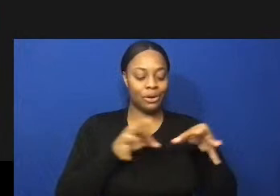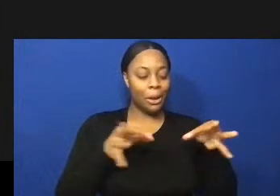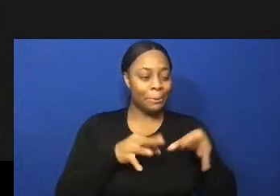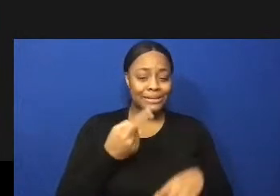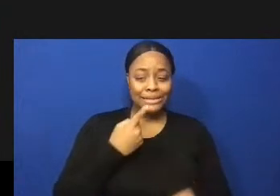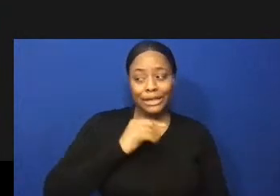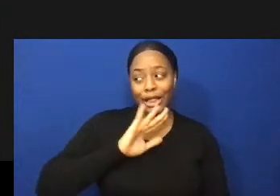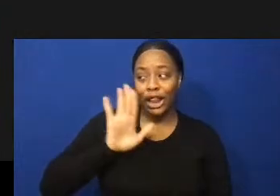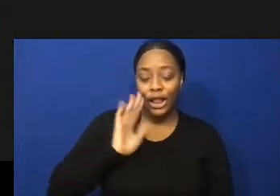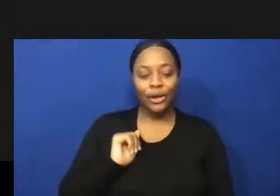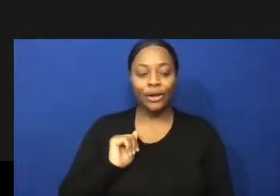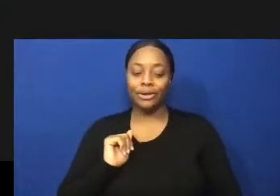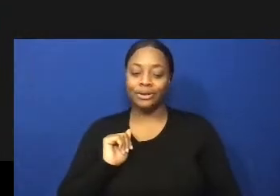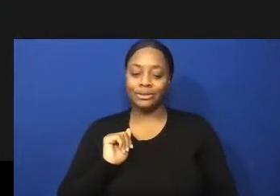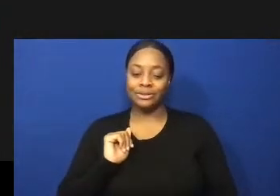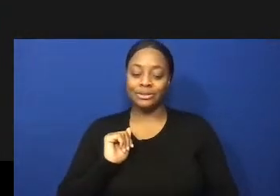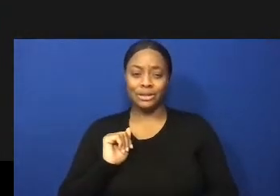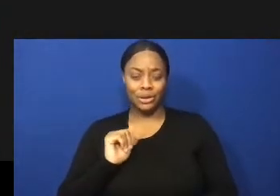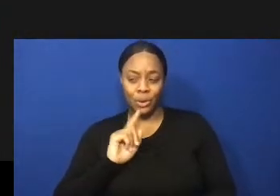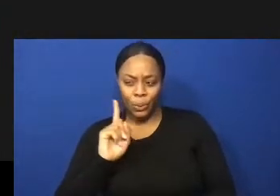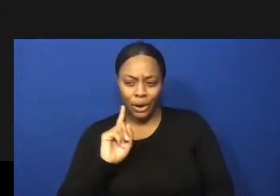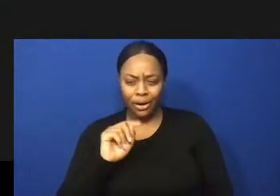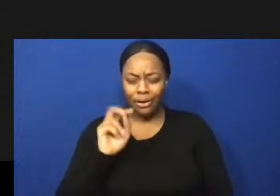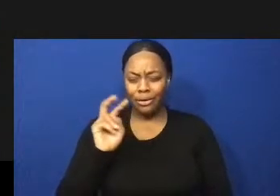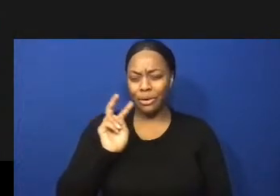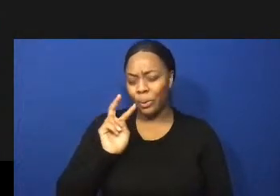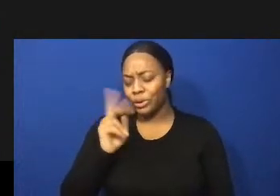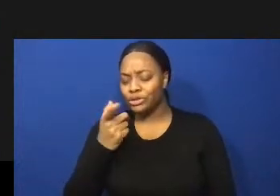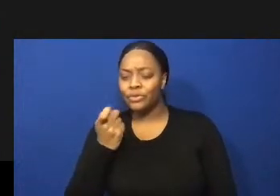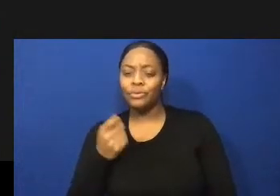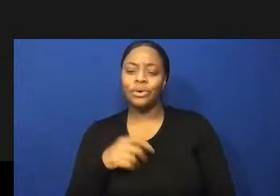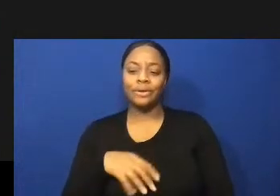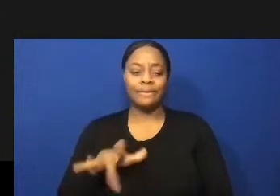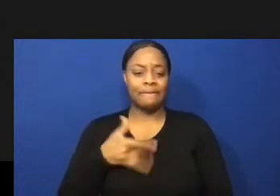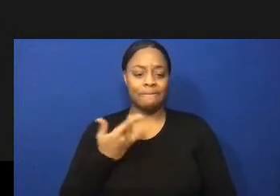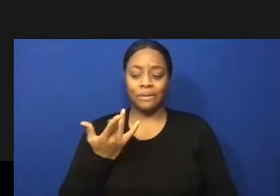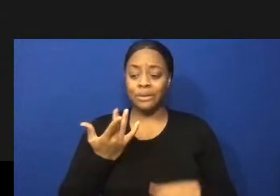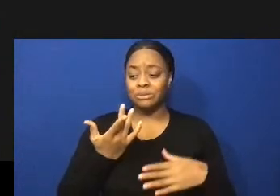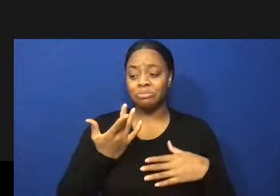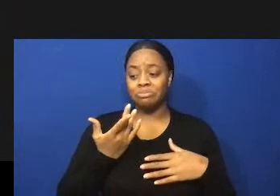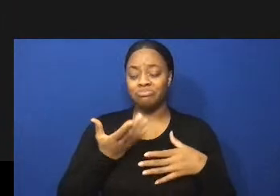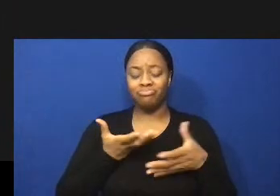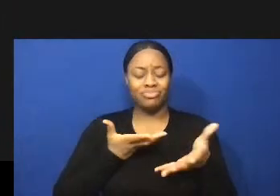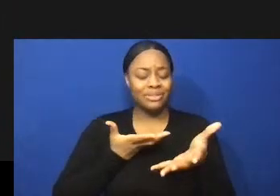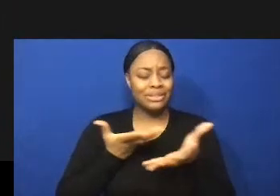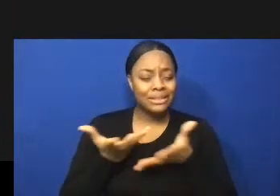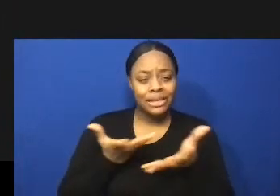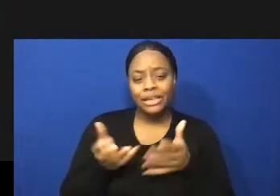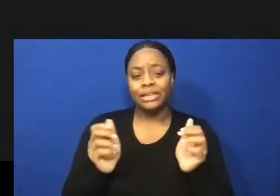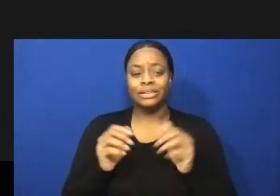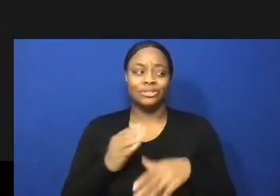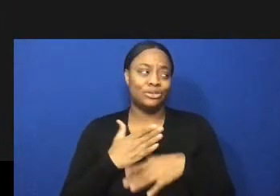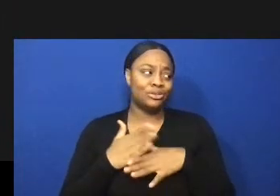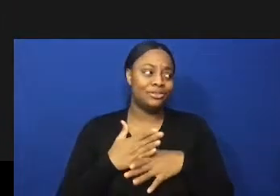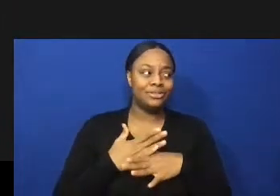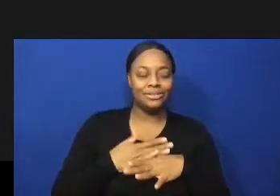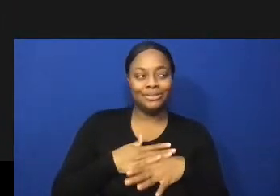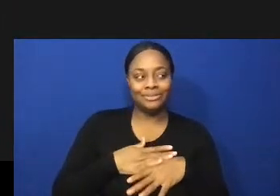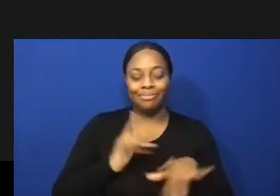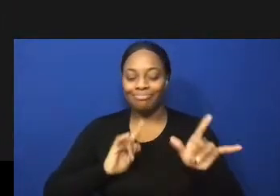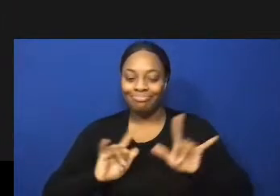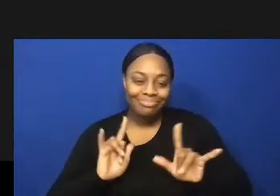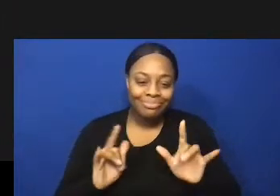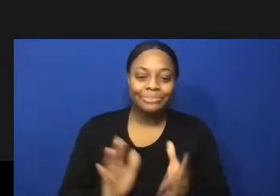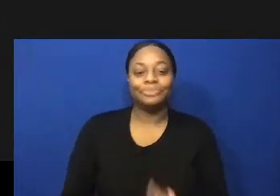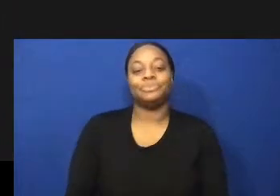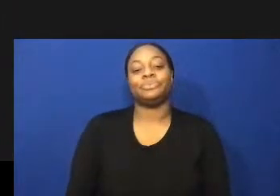hello, where you're watching from, and feel free to just engage and share some love.